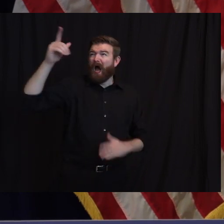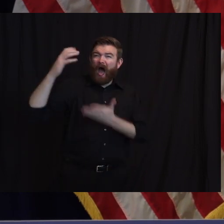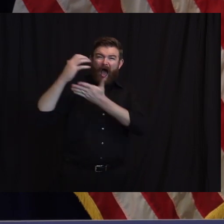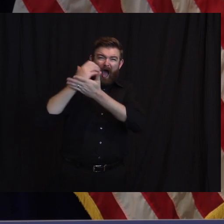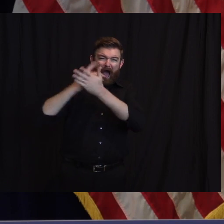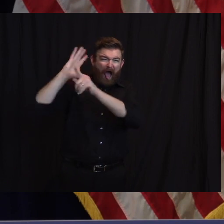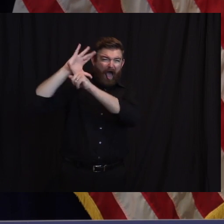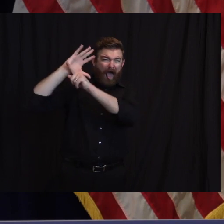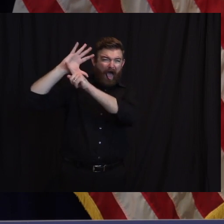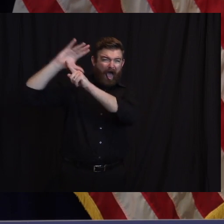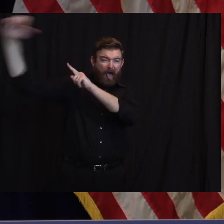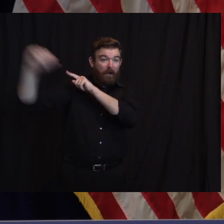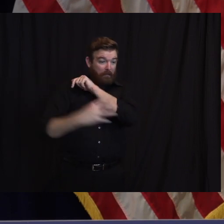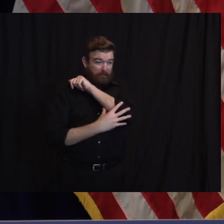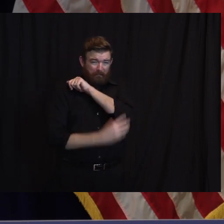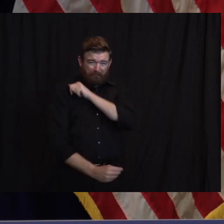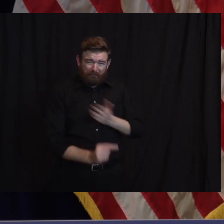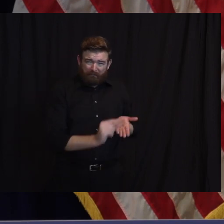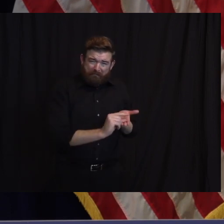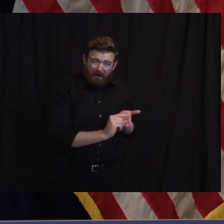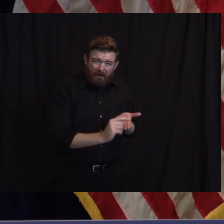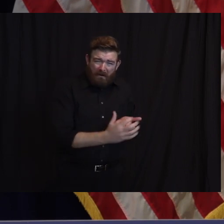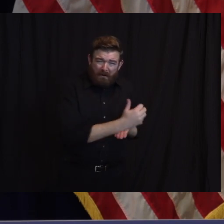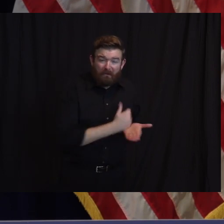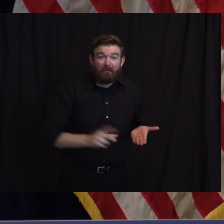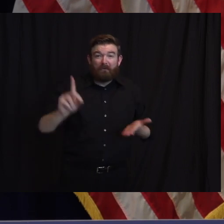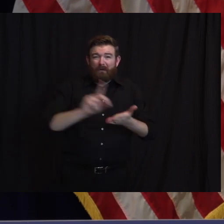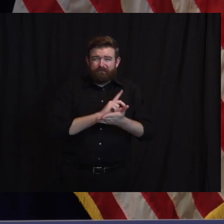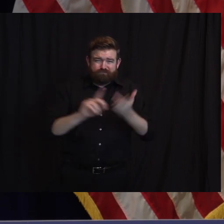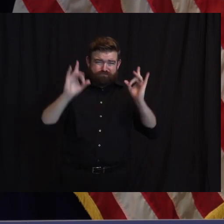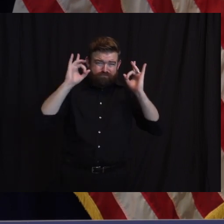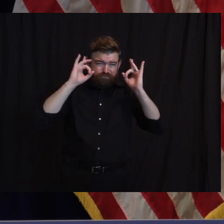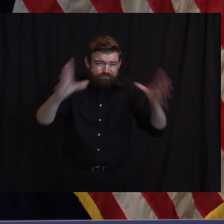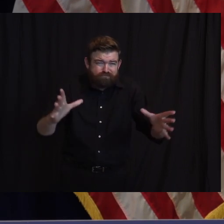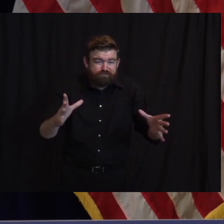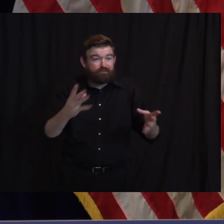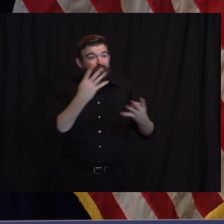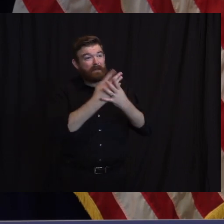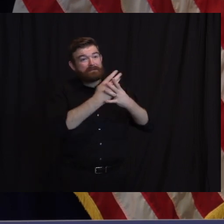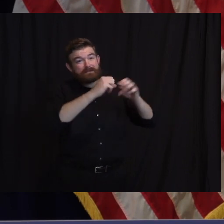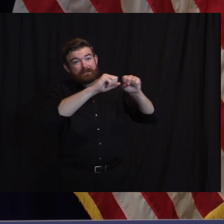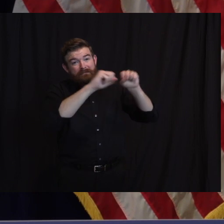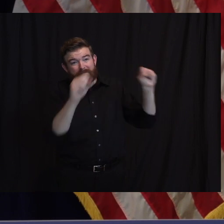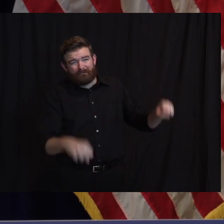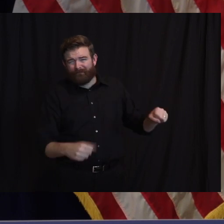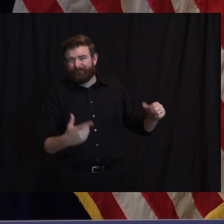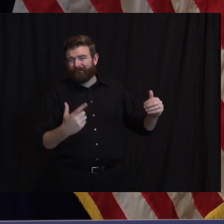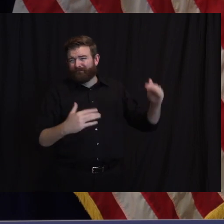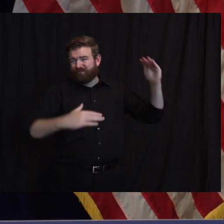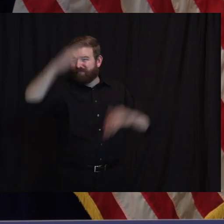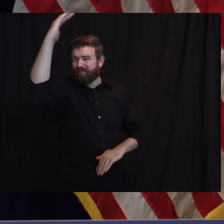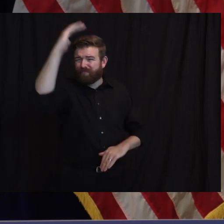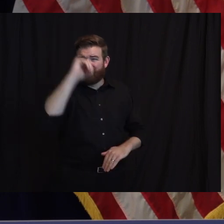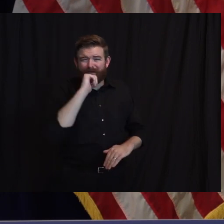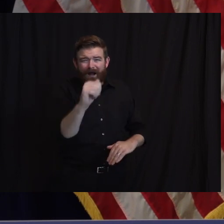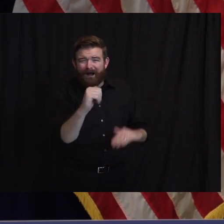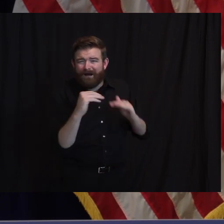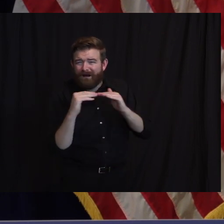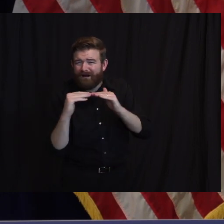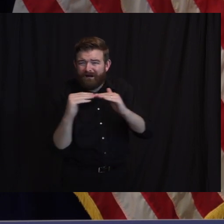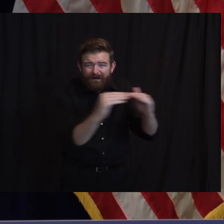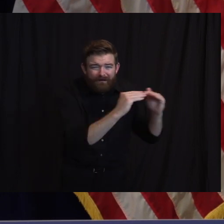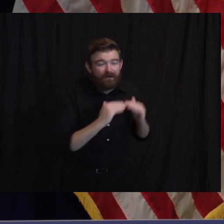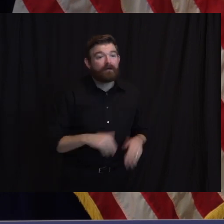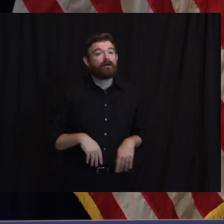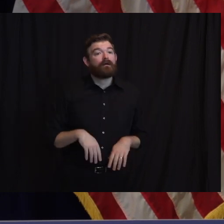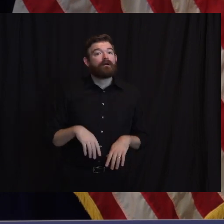and whatnot. And whether it's in the criminal justice system, whether it's in the social welfare reality, whether it's in civil rights and